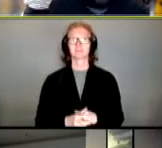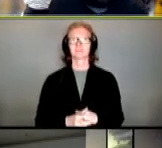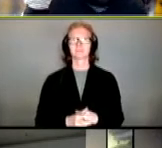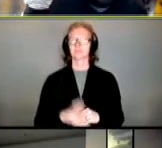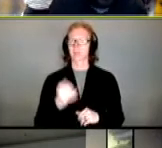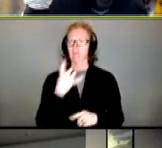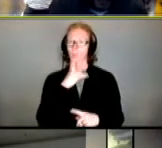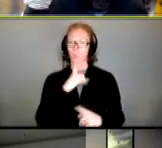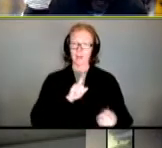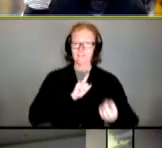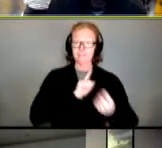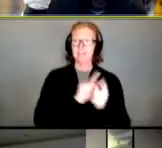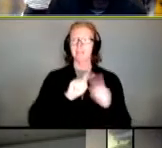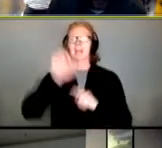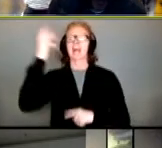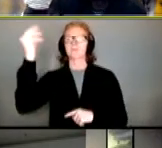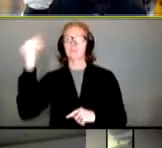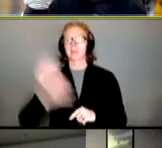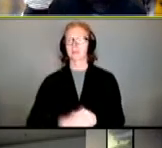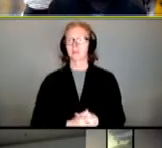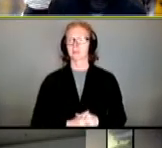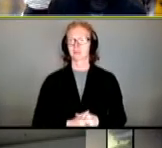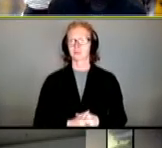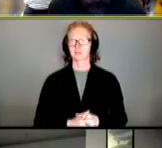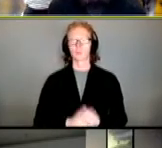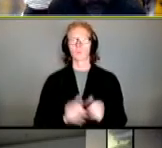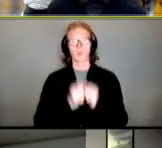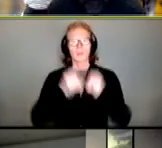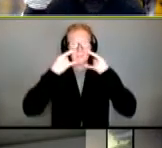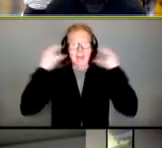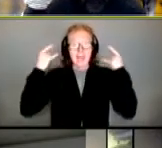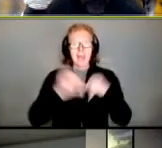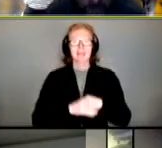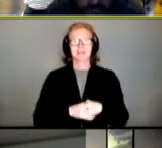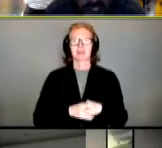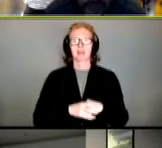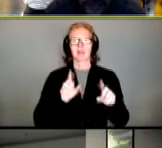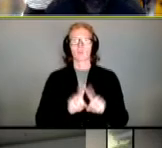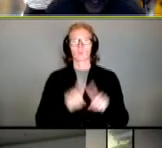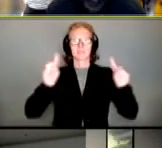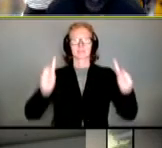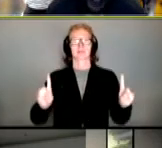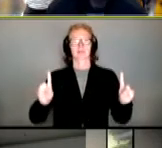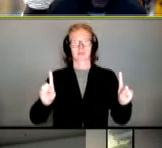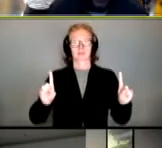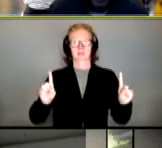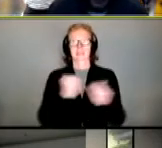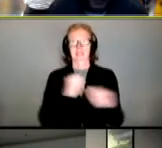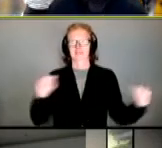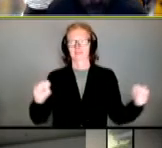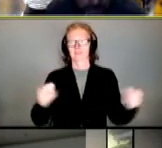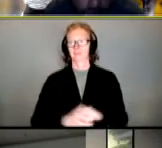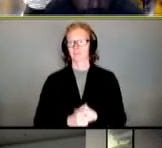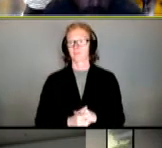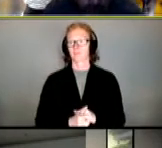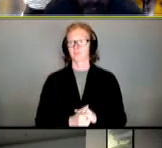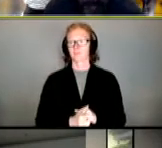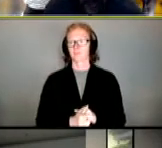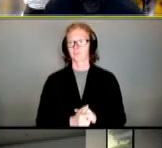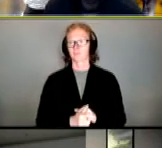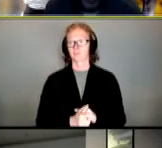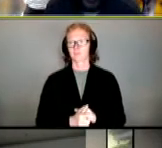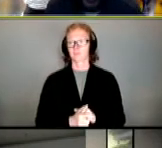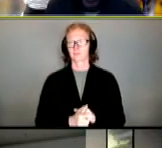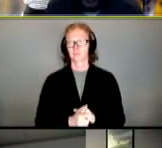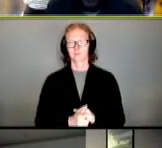meet you, but we meet outside and we got our mask on and we're 6 feet apart and being safe. Yet I'm still building a relationship right now